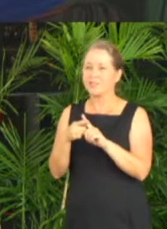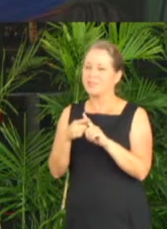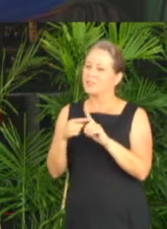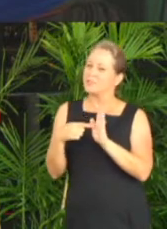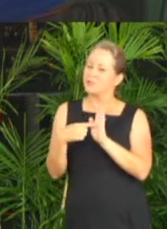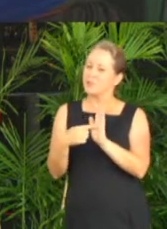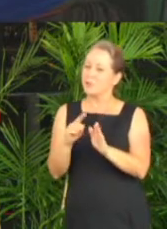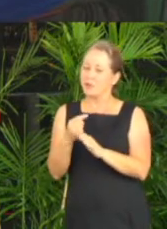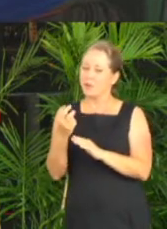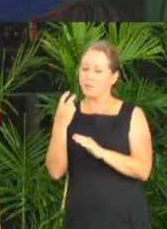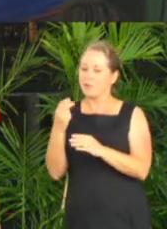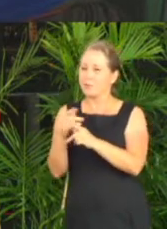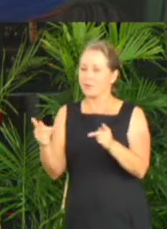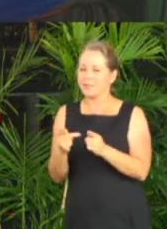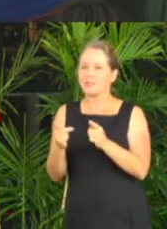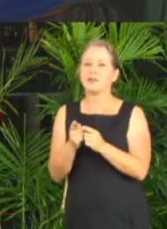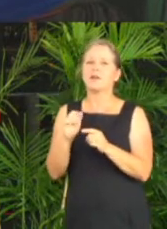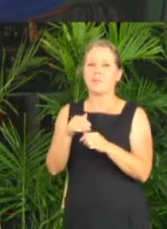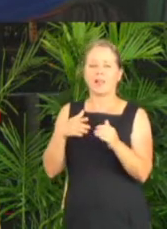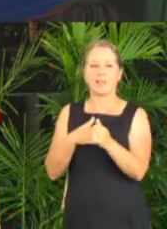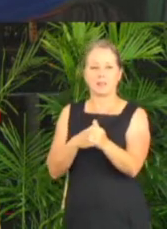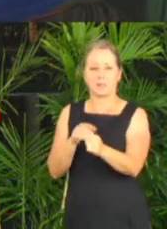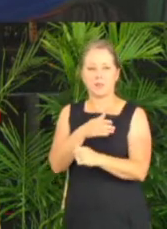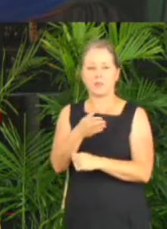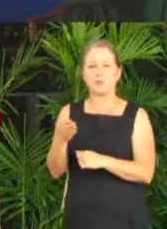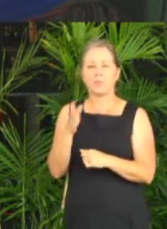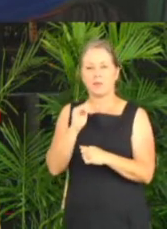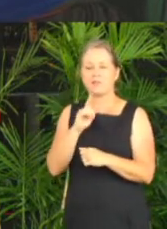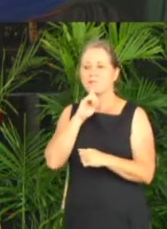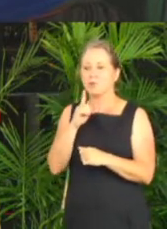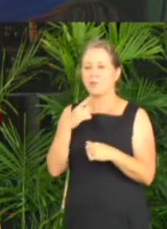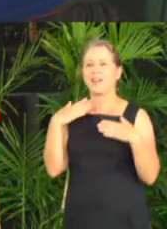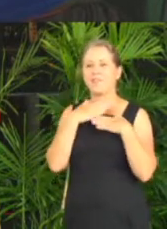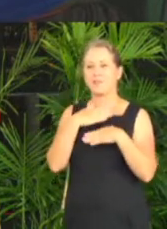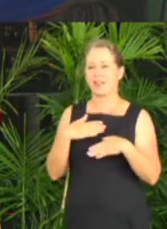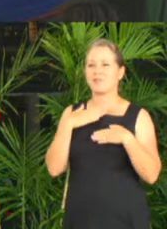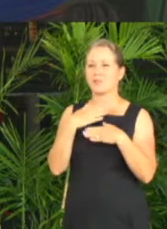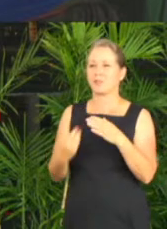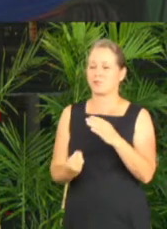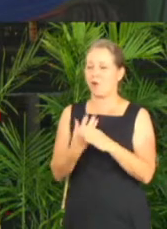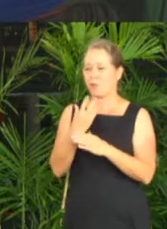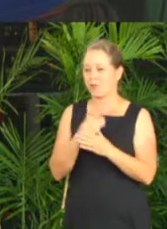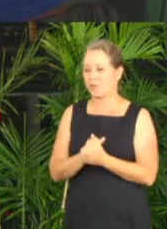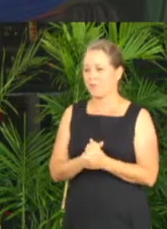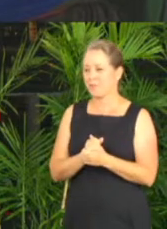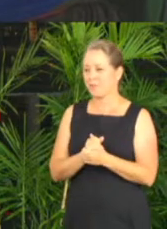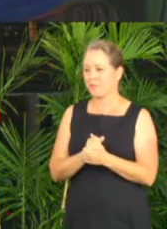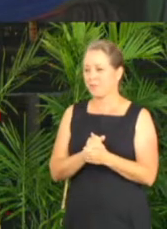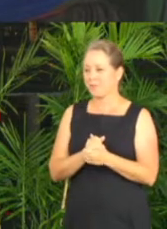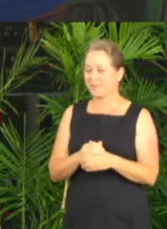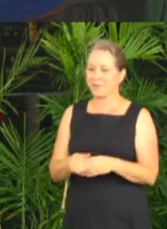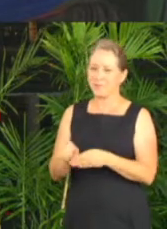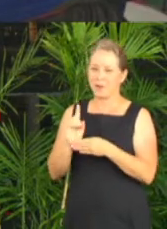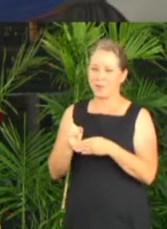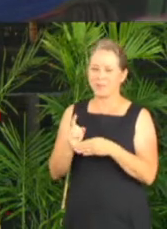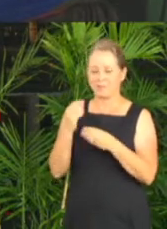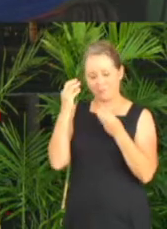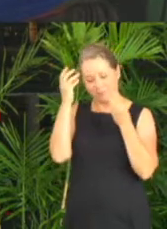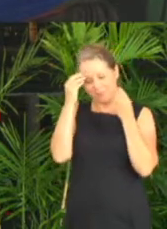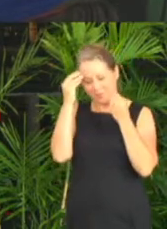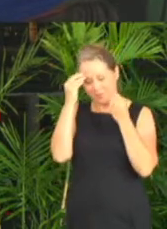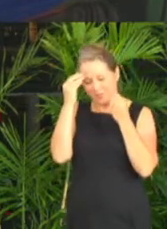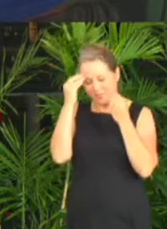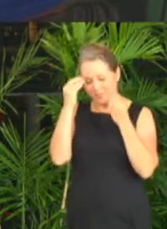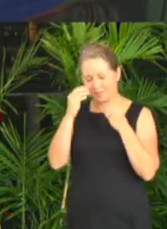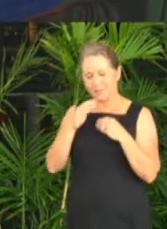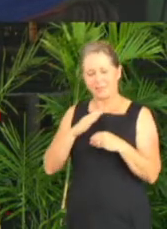spots, and may leadership for you be a true adventure of growth. Let's take a moment to reflect on those